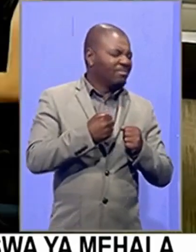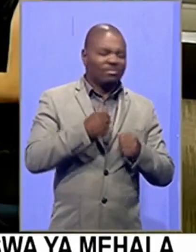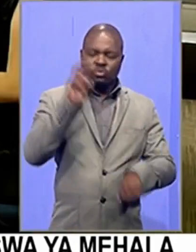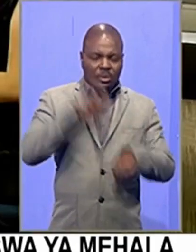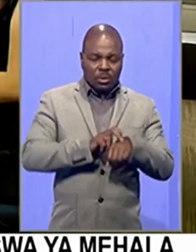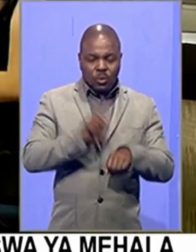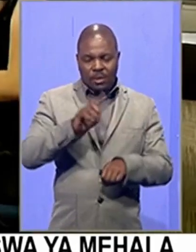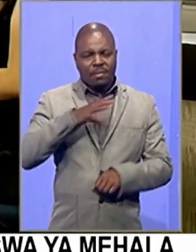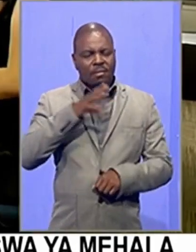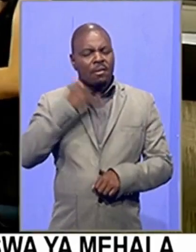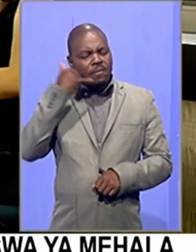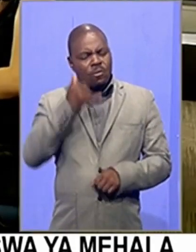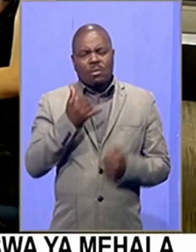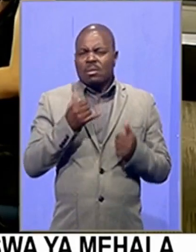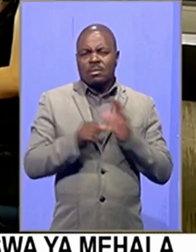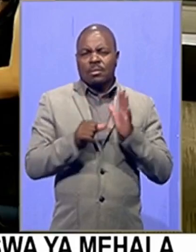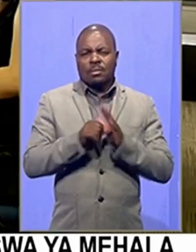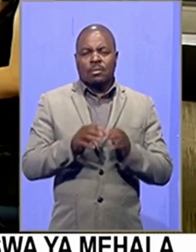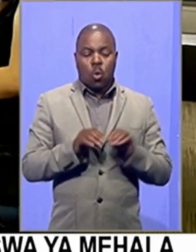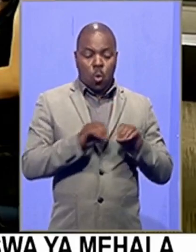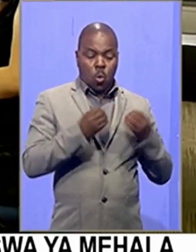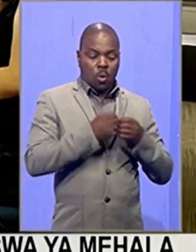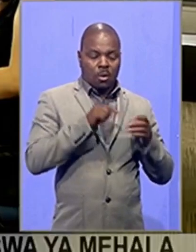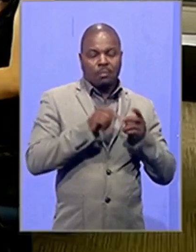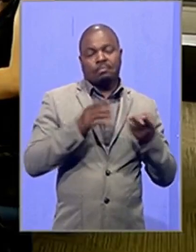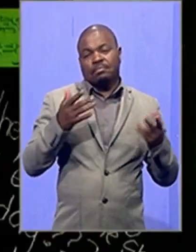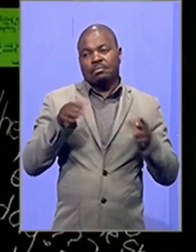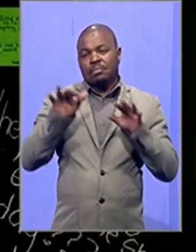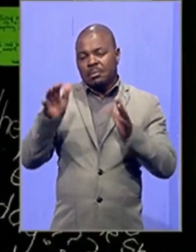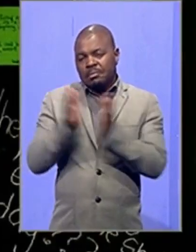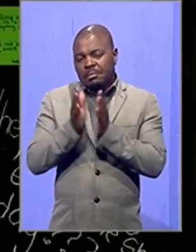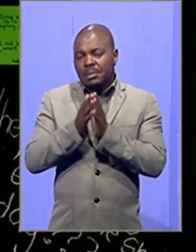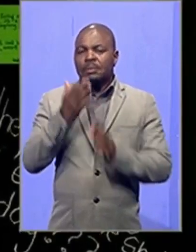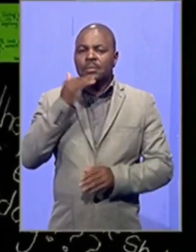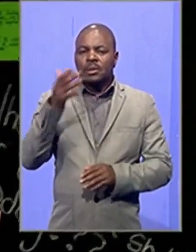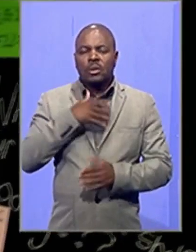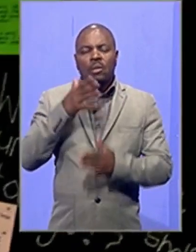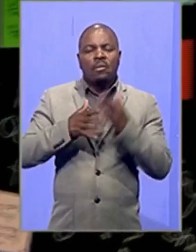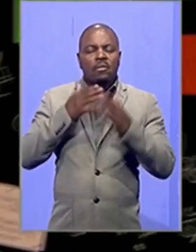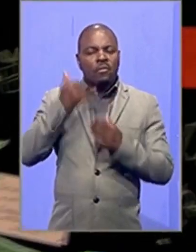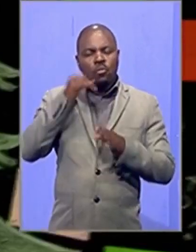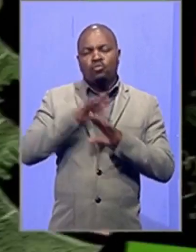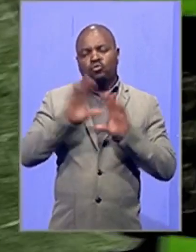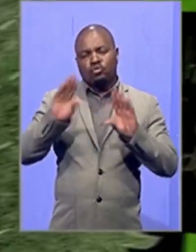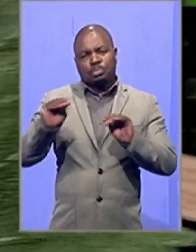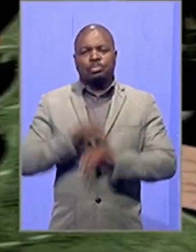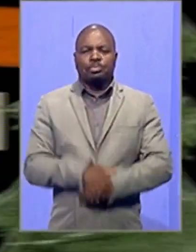need. Mokgatlo ona o boetse o kgothaleditse baahi ho qoba mehala ya boswaswe.